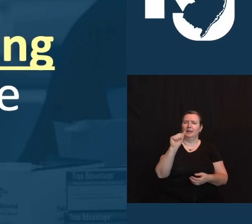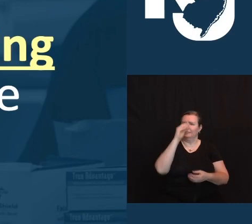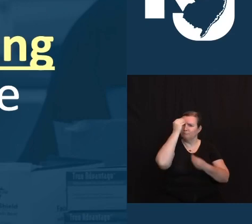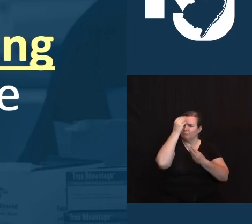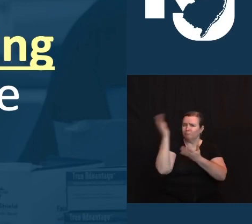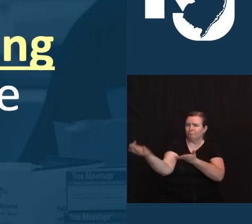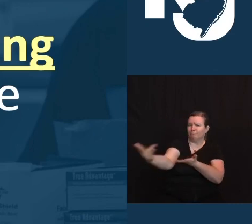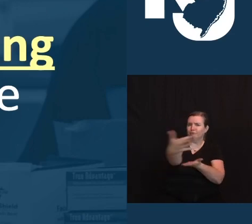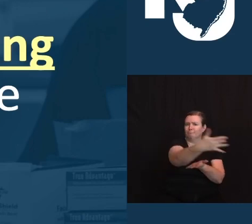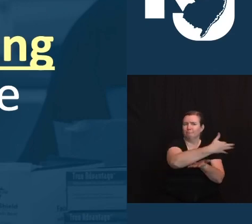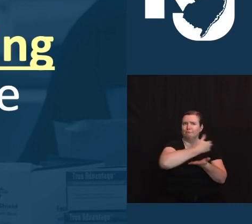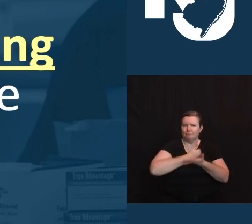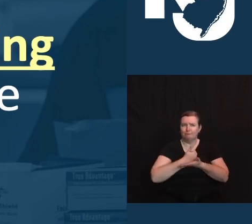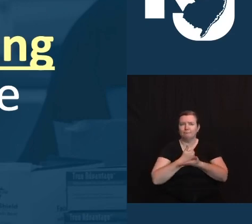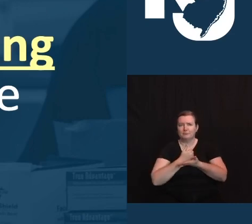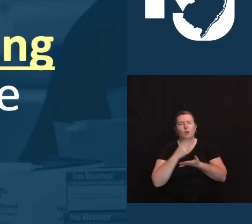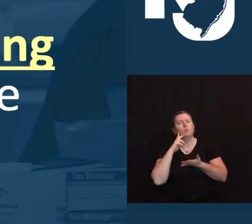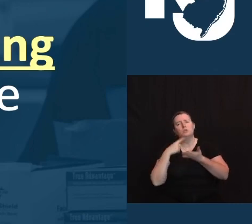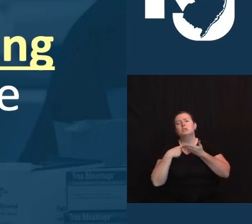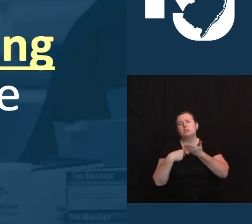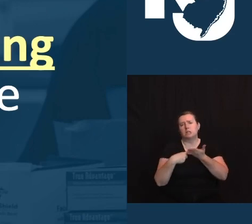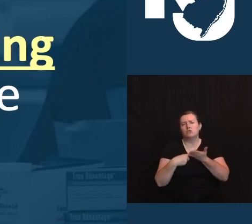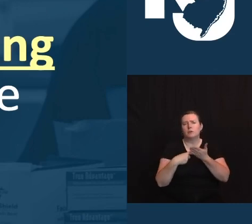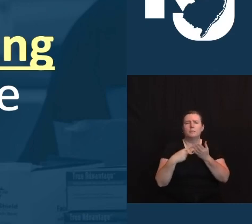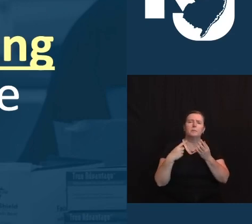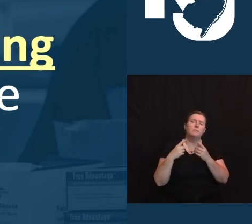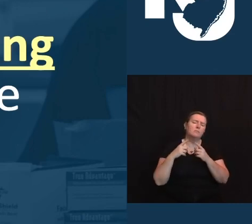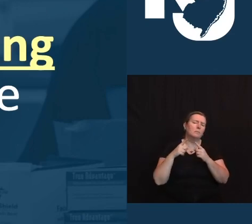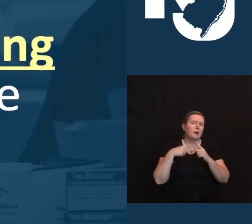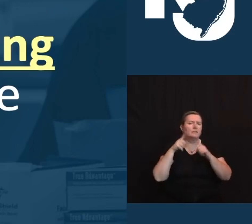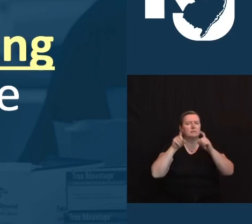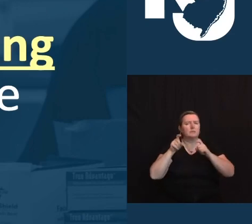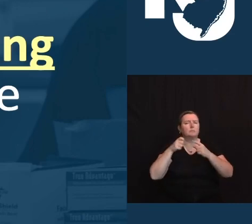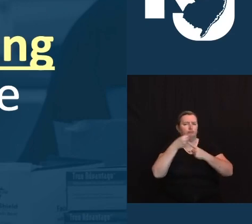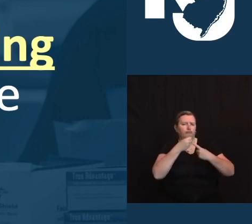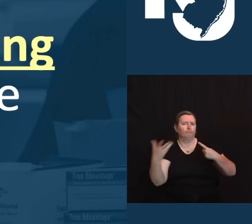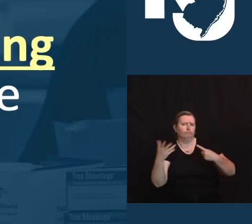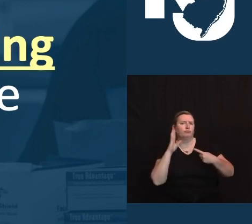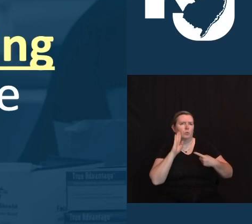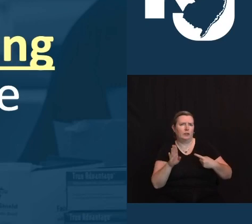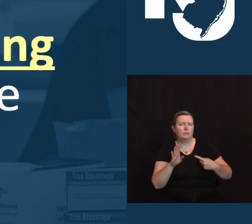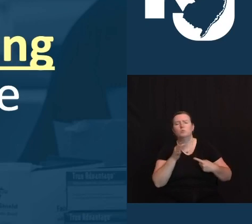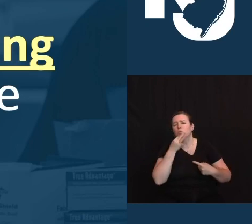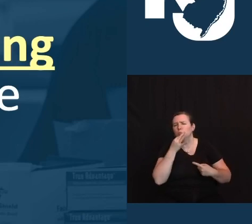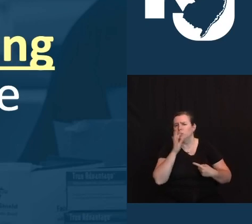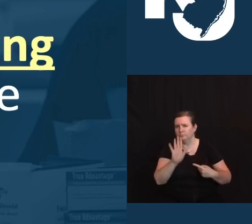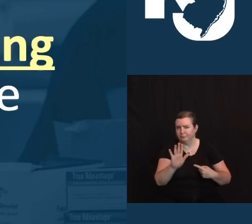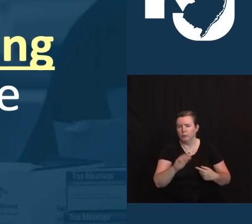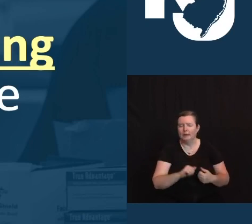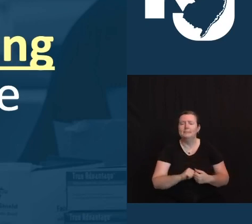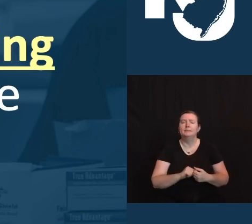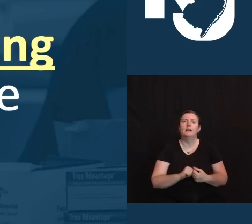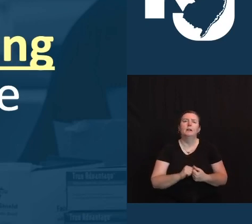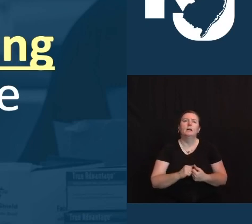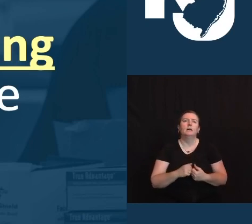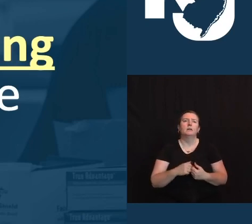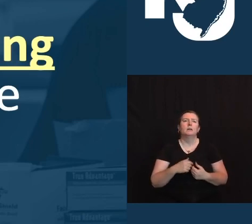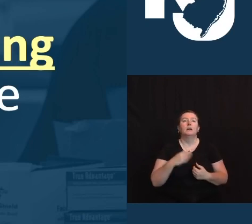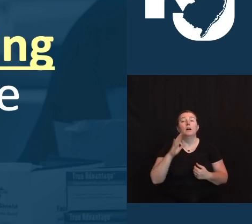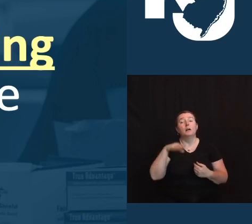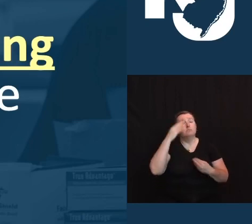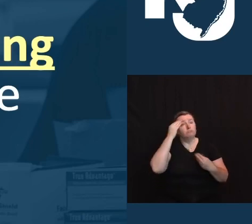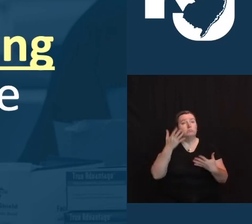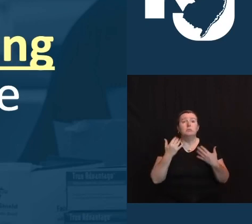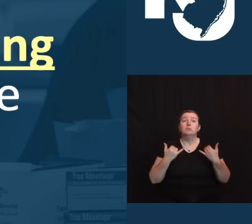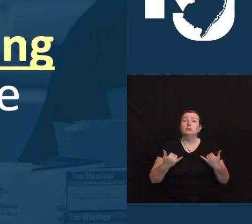about testing data, I know, in a minute, and the testing capacities and supplies nationwide are